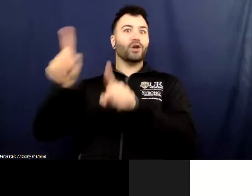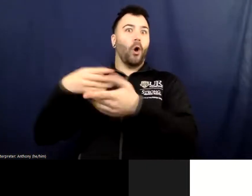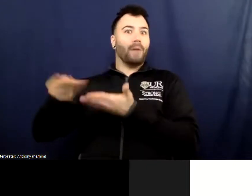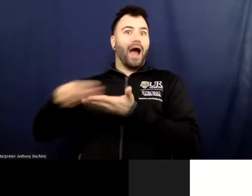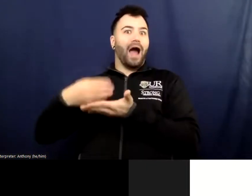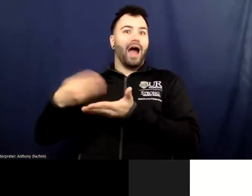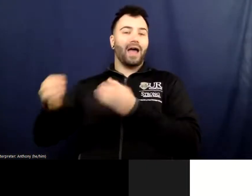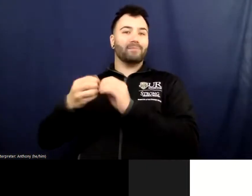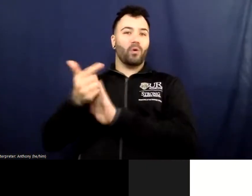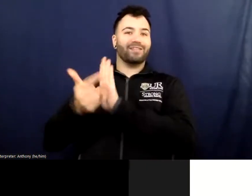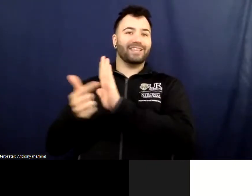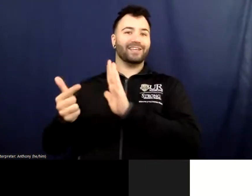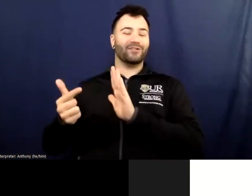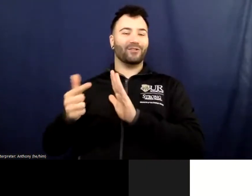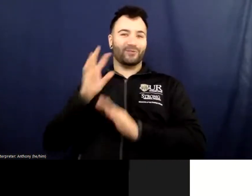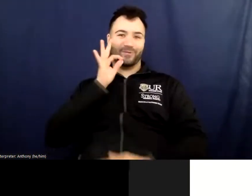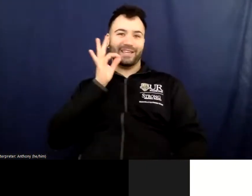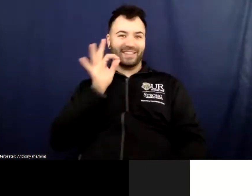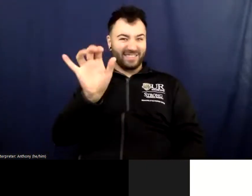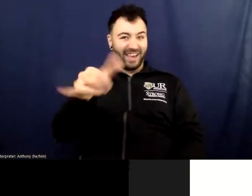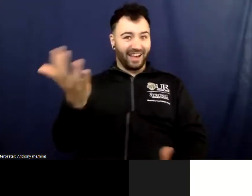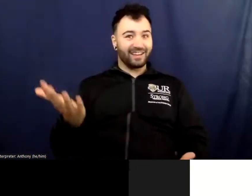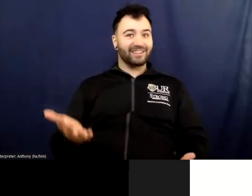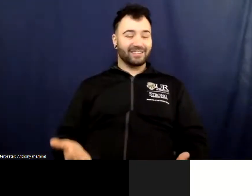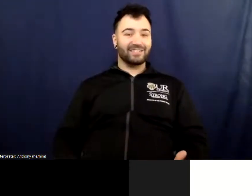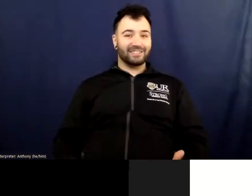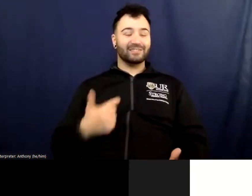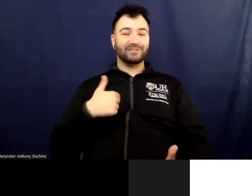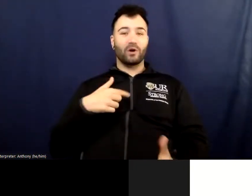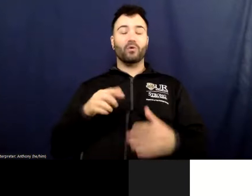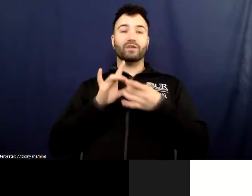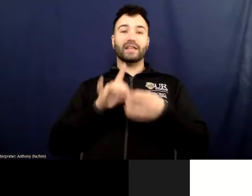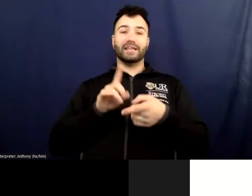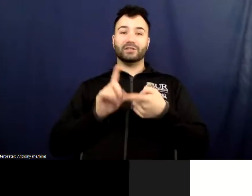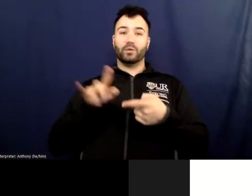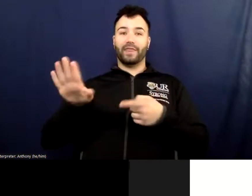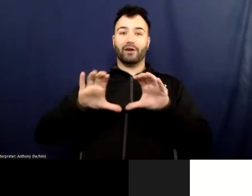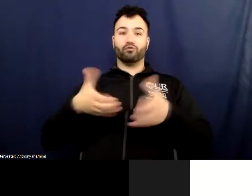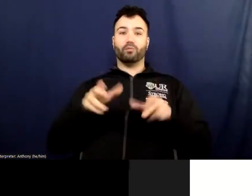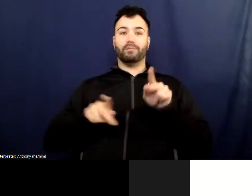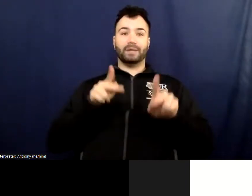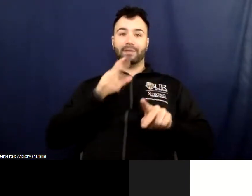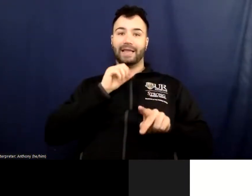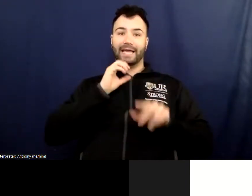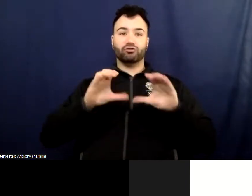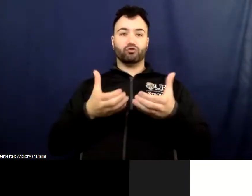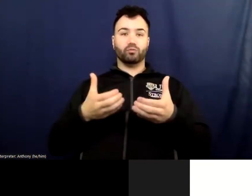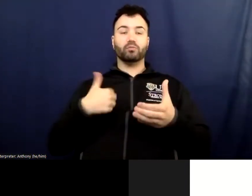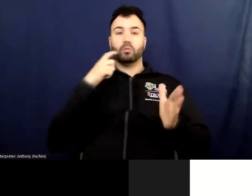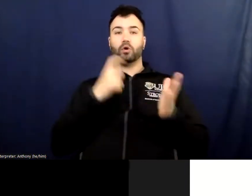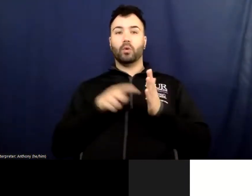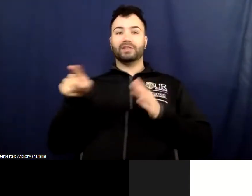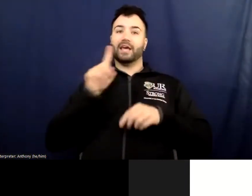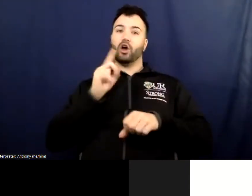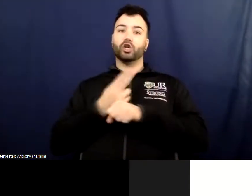drug use. If you're talking about marijuana, at least that's something I do know about regarding the data, that it appears as if they may be using it